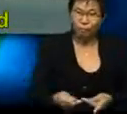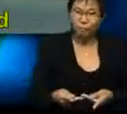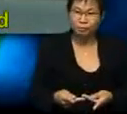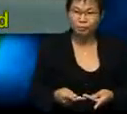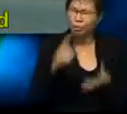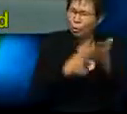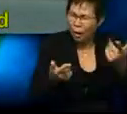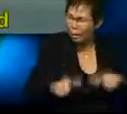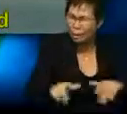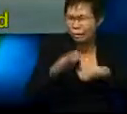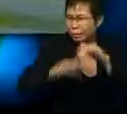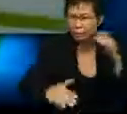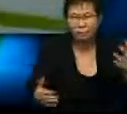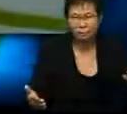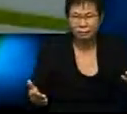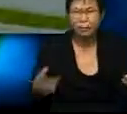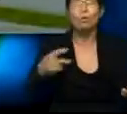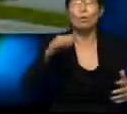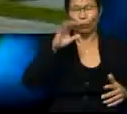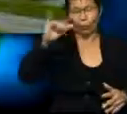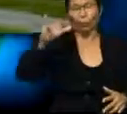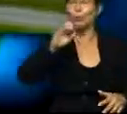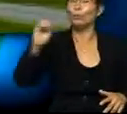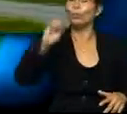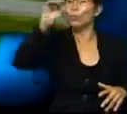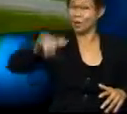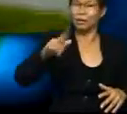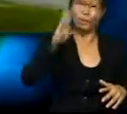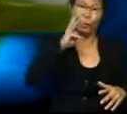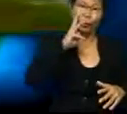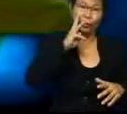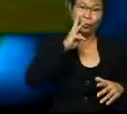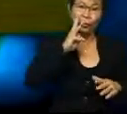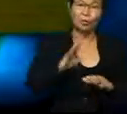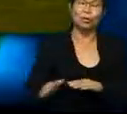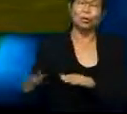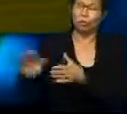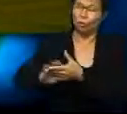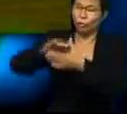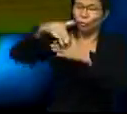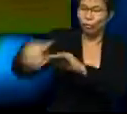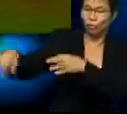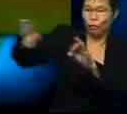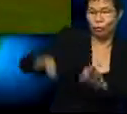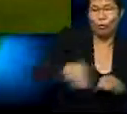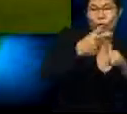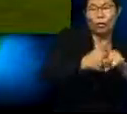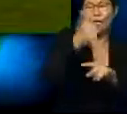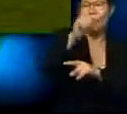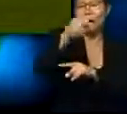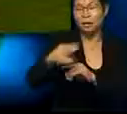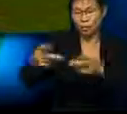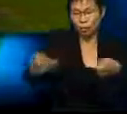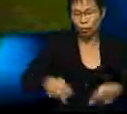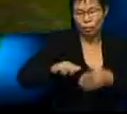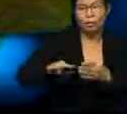What happens there? Oh yes, the water that overflows from the ash pond is directed out